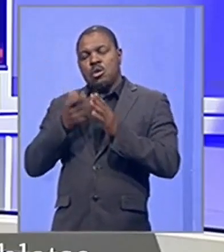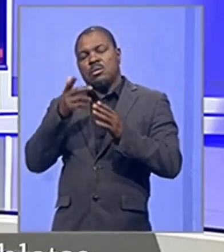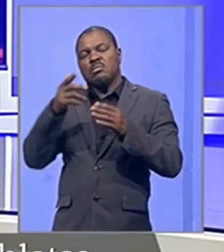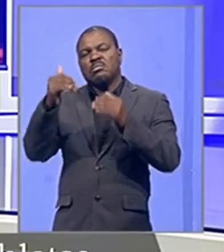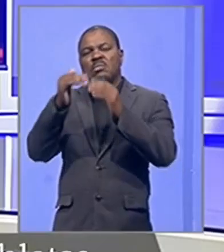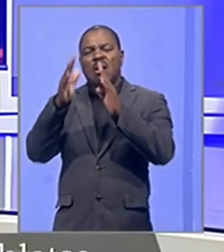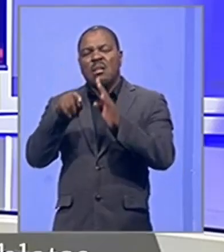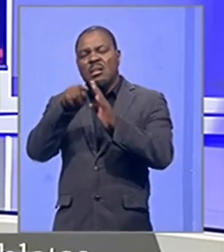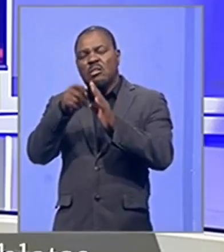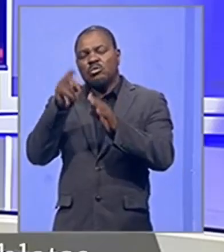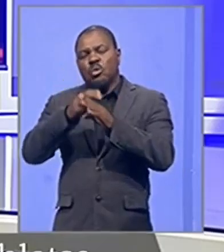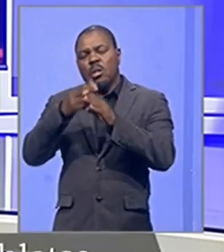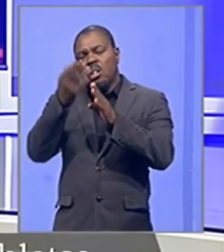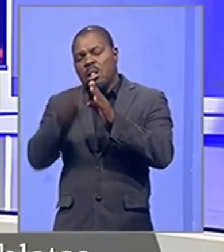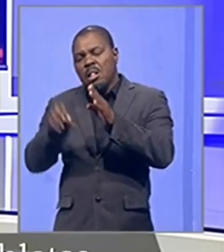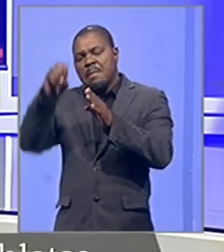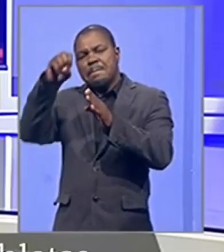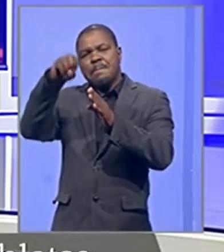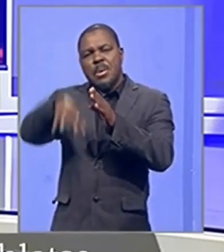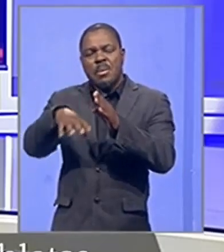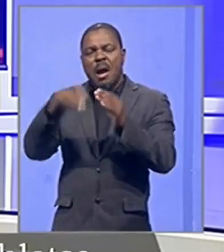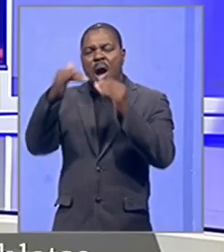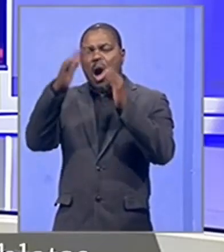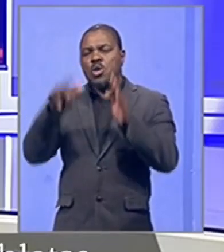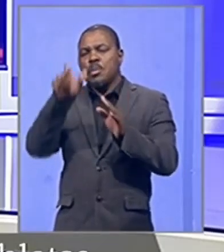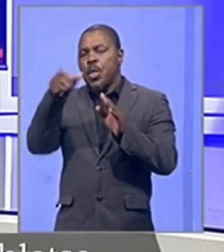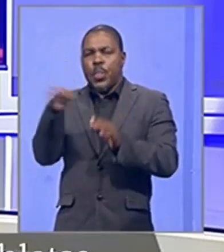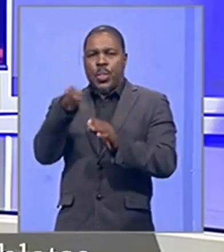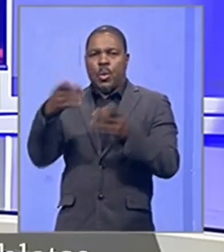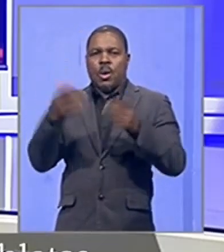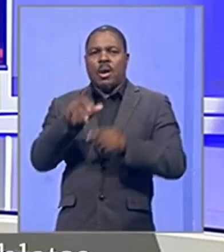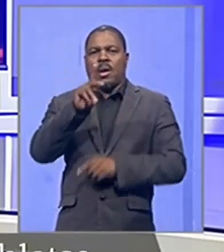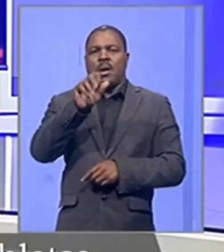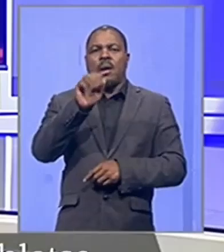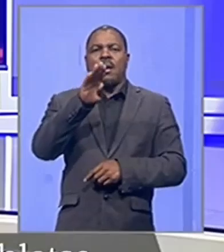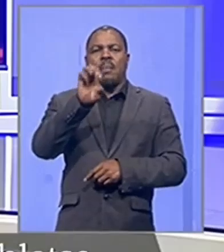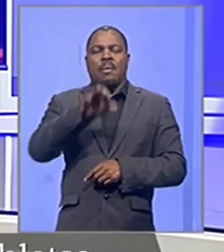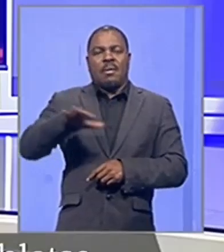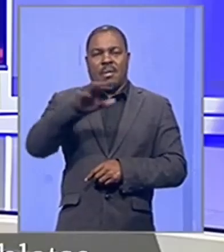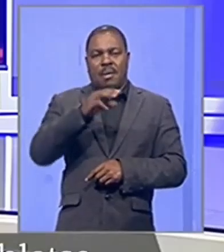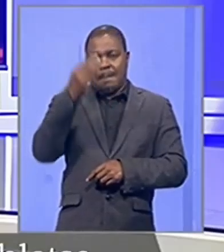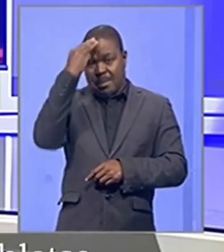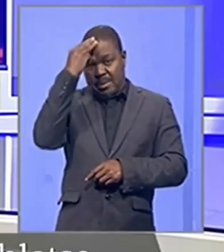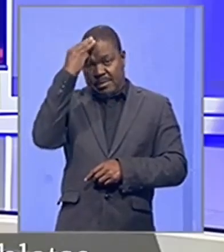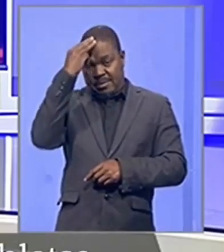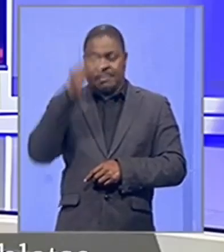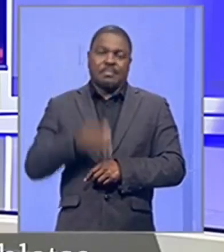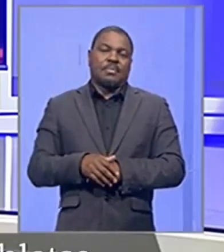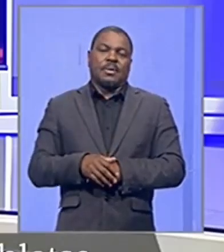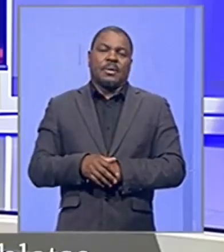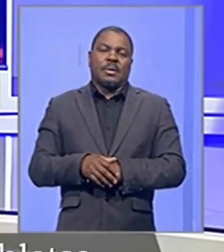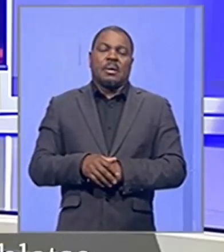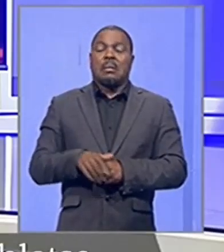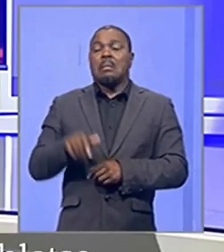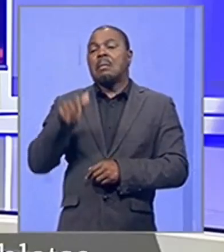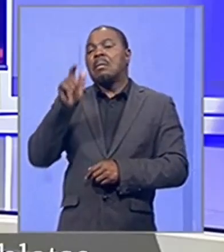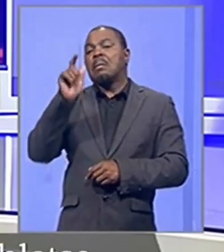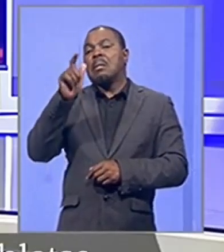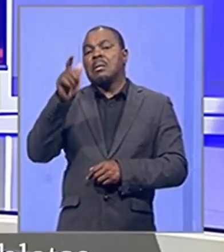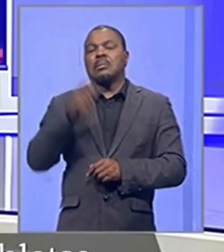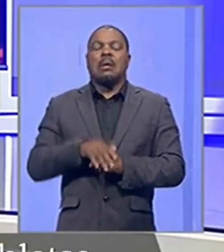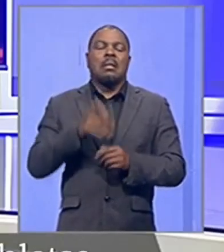ntlwaneng ya Moleteng ngwakong wo o sa dulego motho motsaneng wa Kabe kgauswi le Mahikeng. Ditopo tšeo di ile